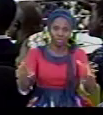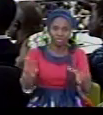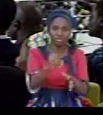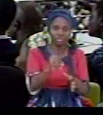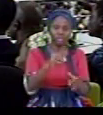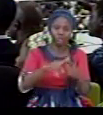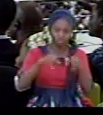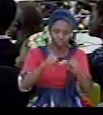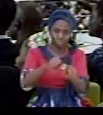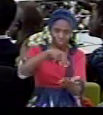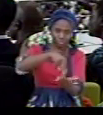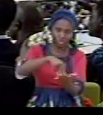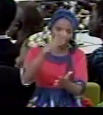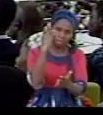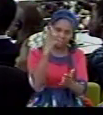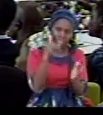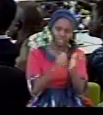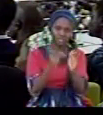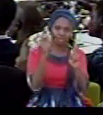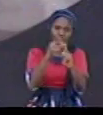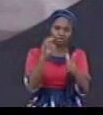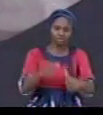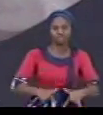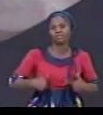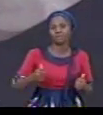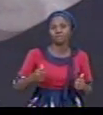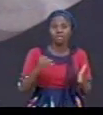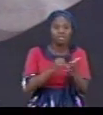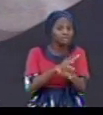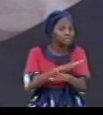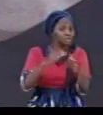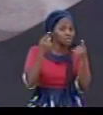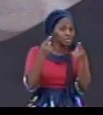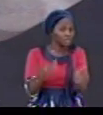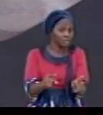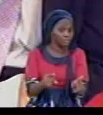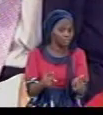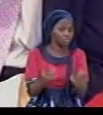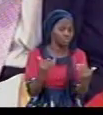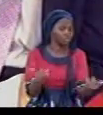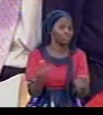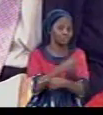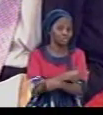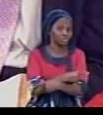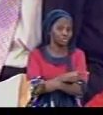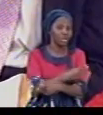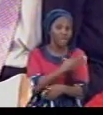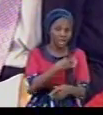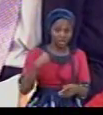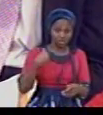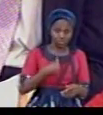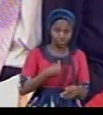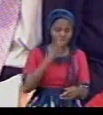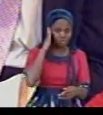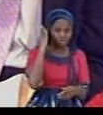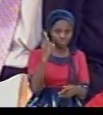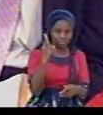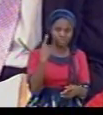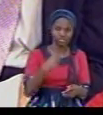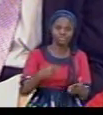of life. It doesn't happen today, and we're going to preach the gospel. You'll be part of